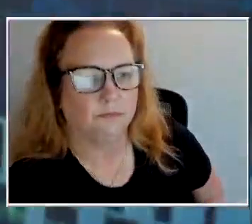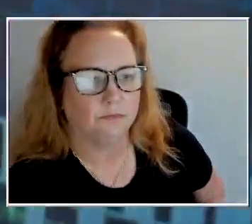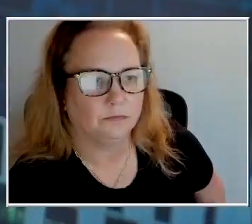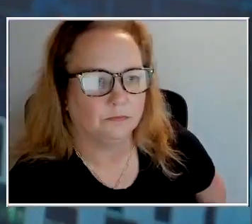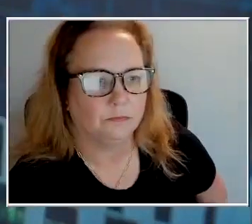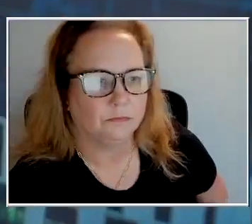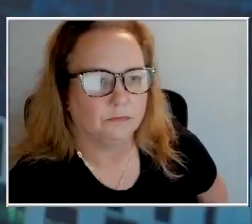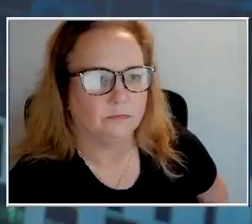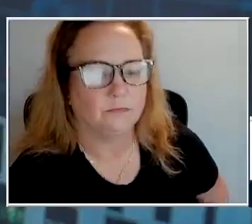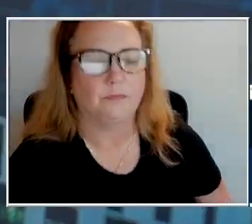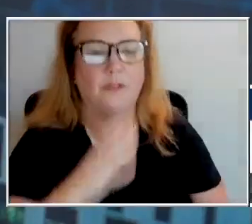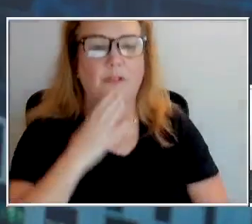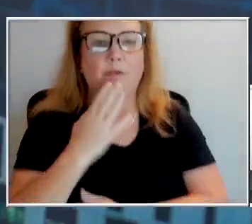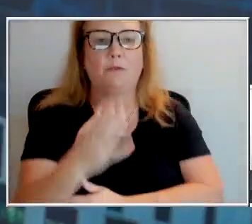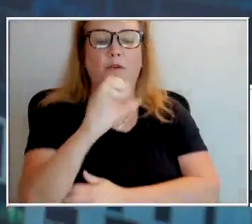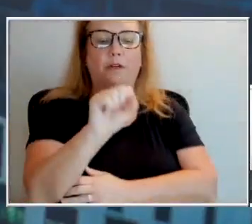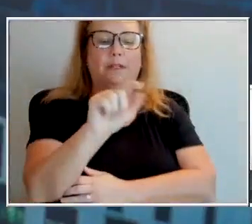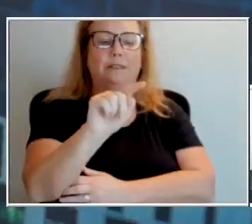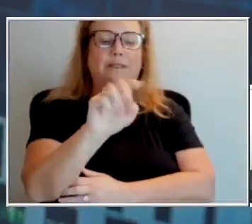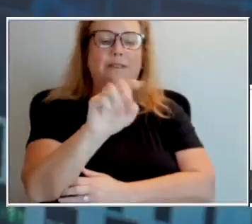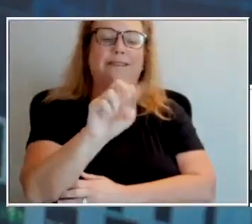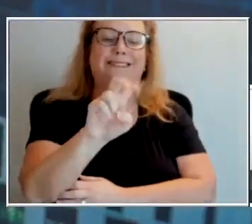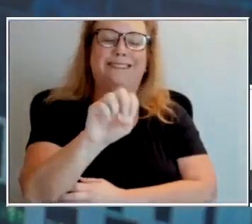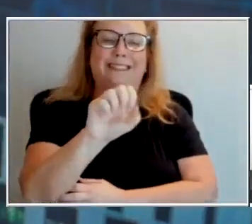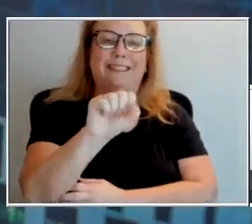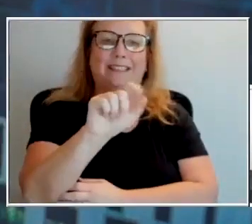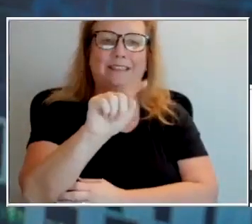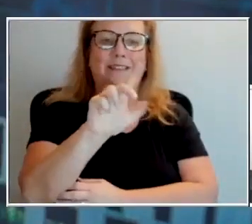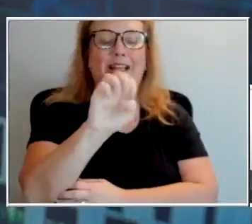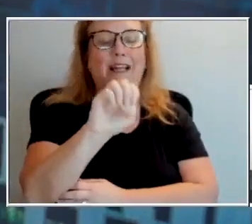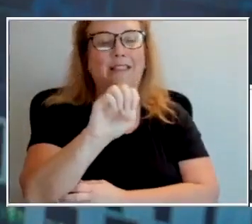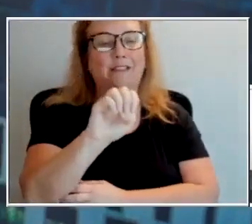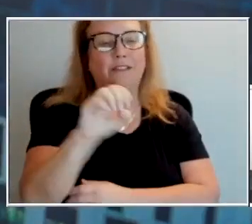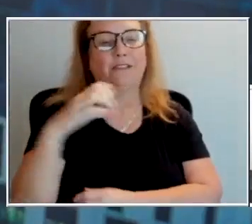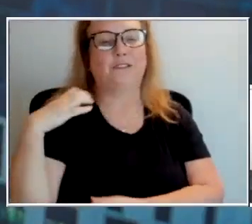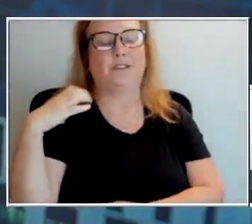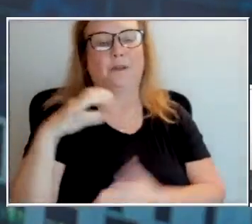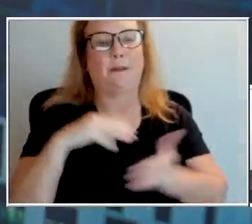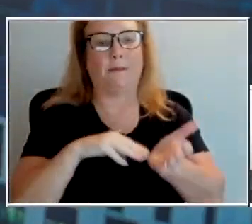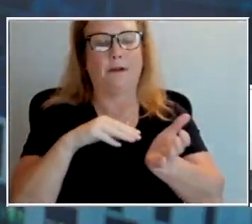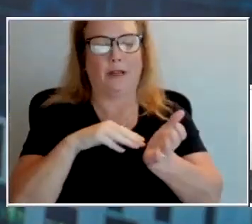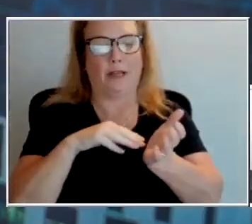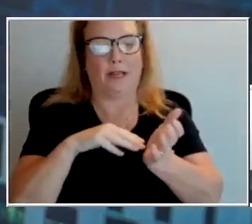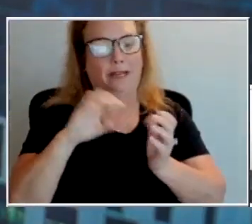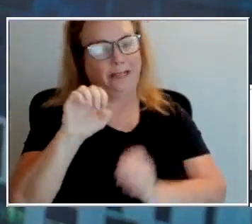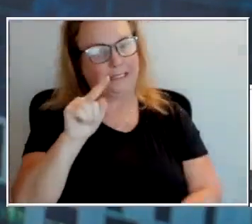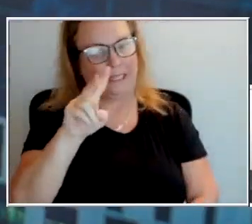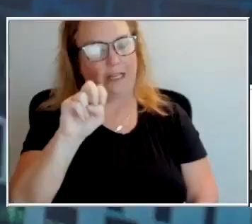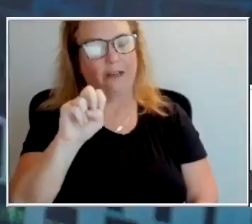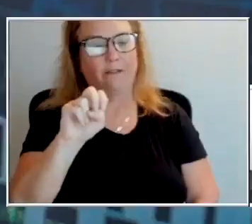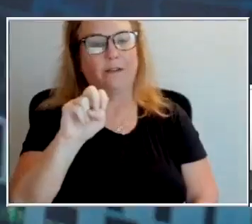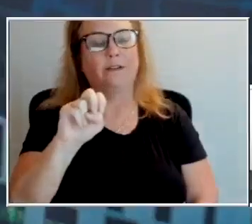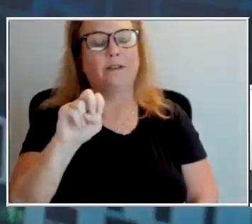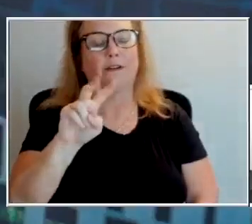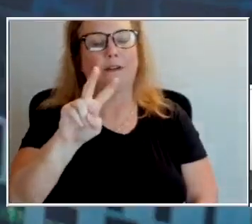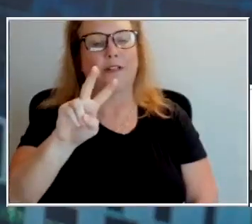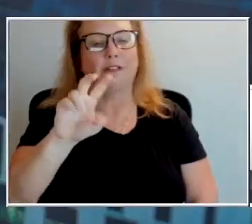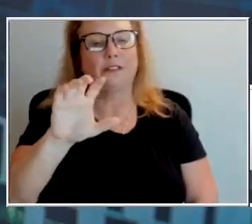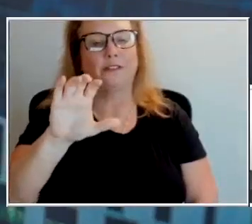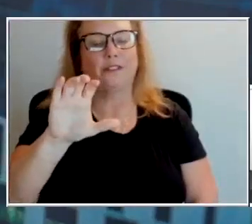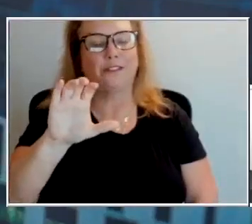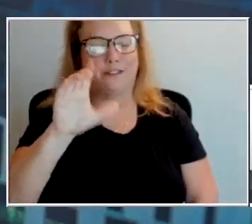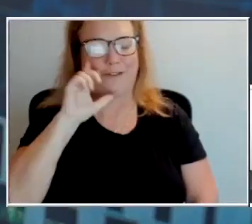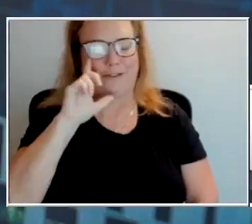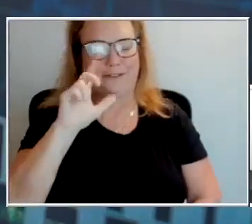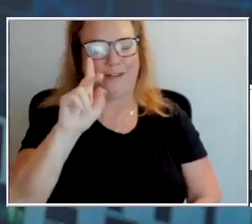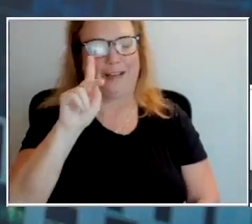morning. I'm Dr. Stites, Chief Medical Officer here at the University of Kansas Health System and Executive Vice Chancellor for the University of Kansas Medical Center. Welcome back